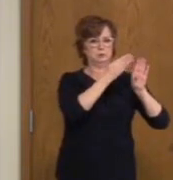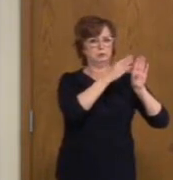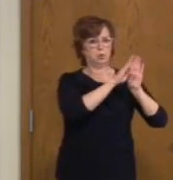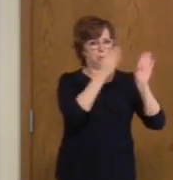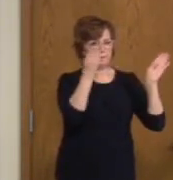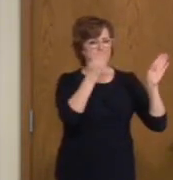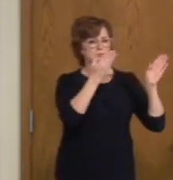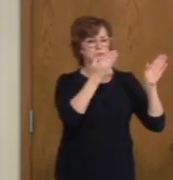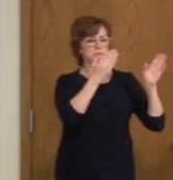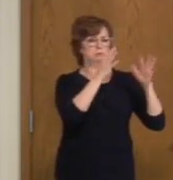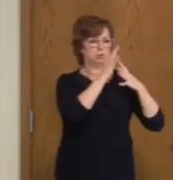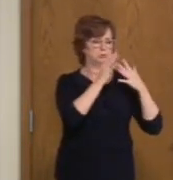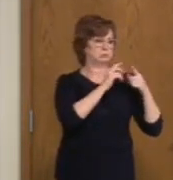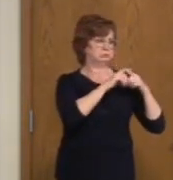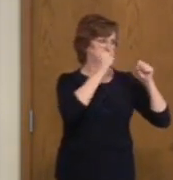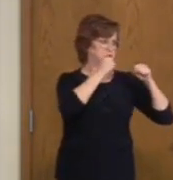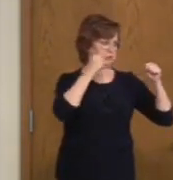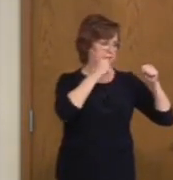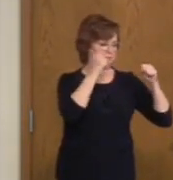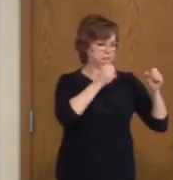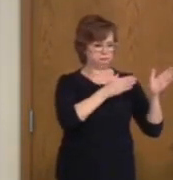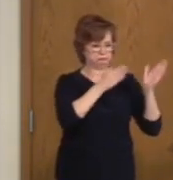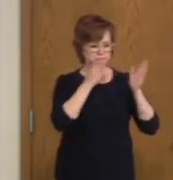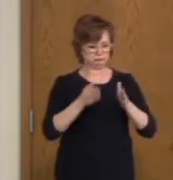little additional options beyond,